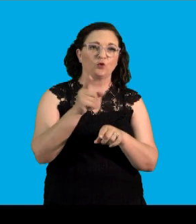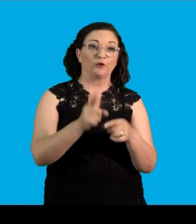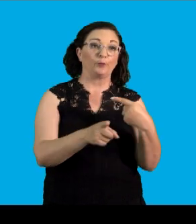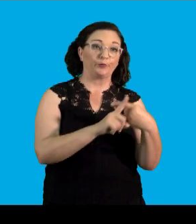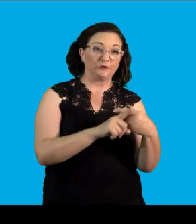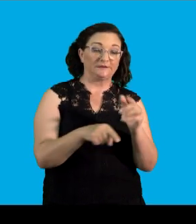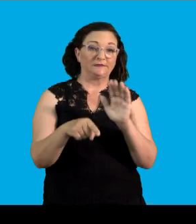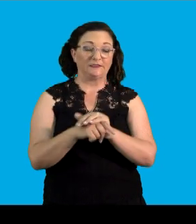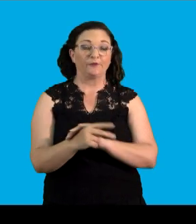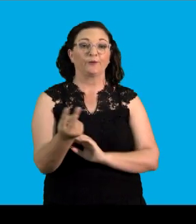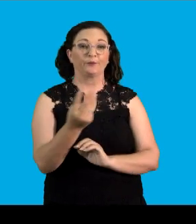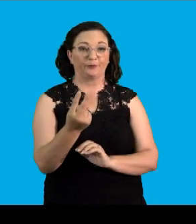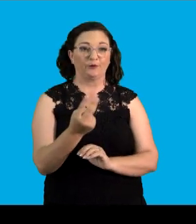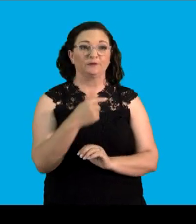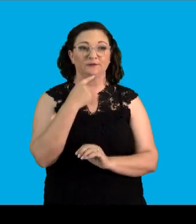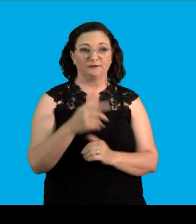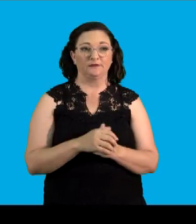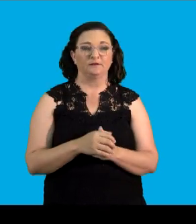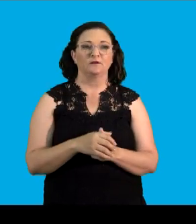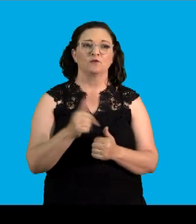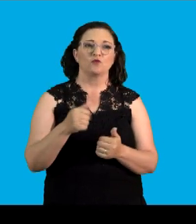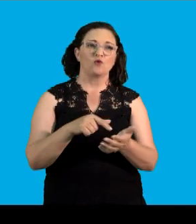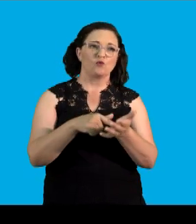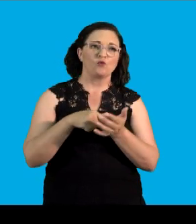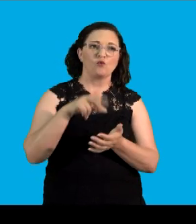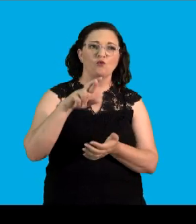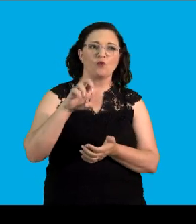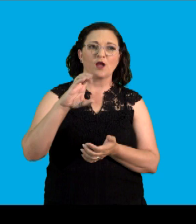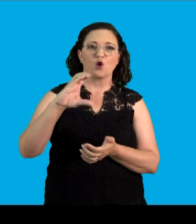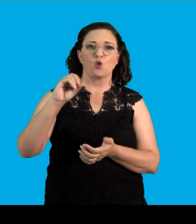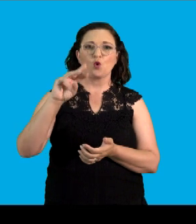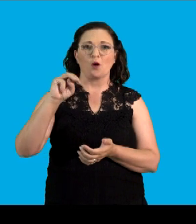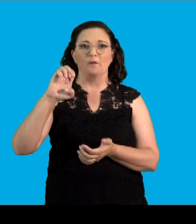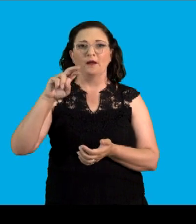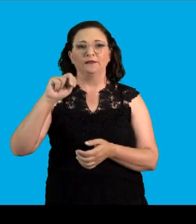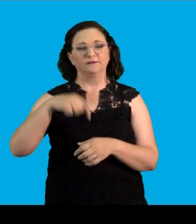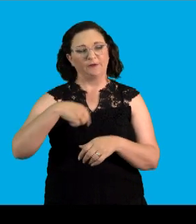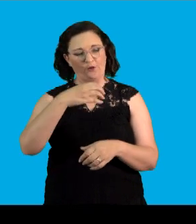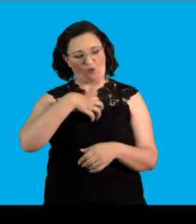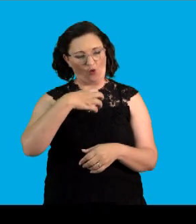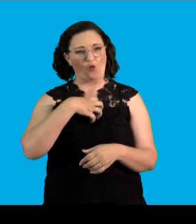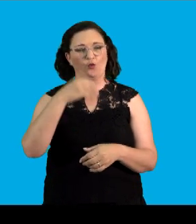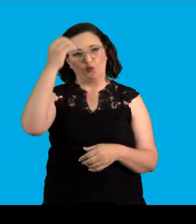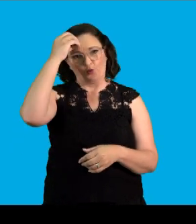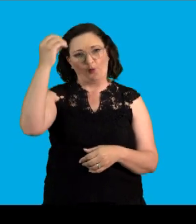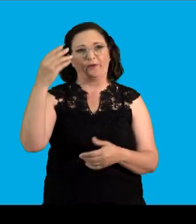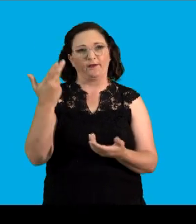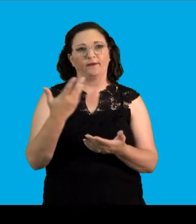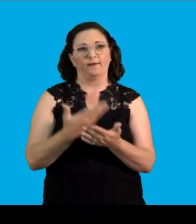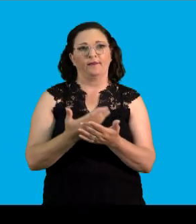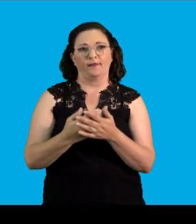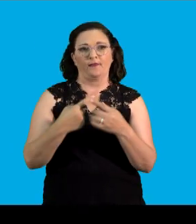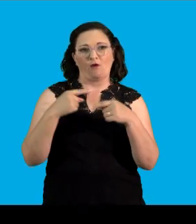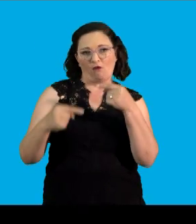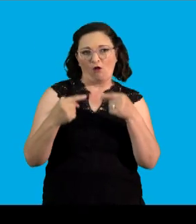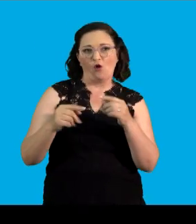give the positives and or negatives. Recommend, you provide own opinion with a valid argument. When they say